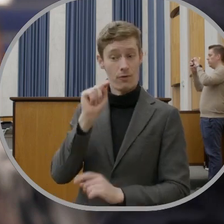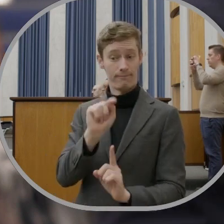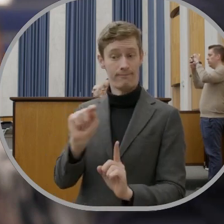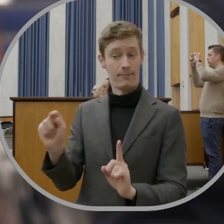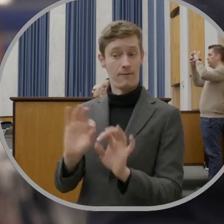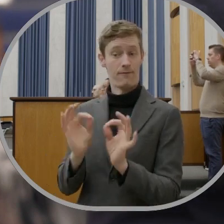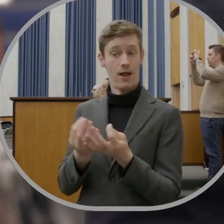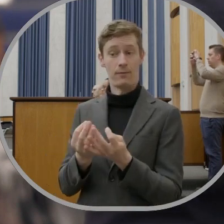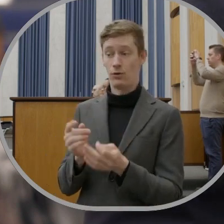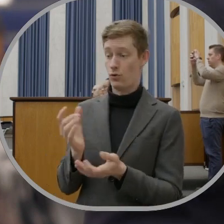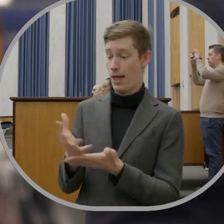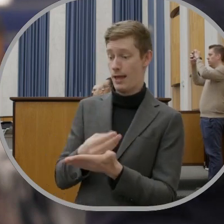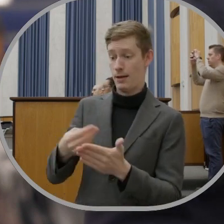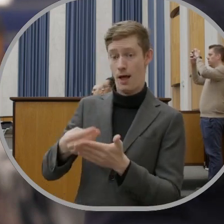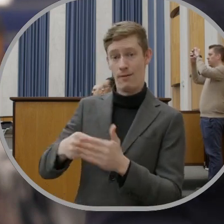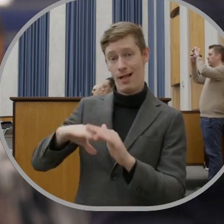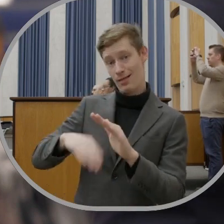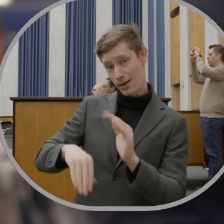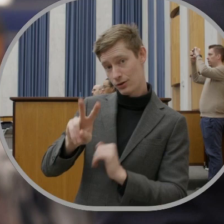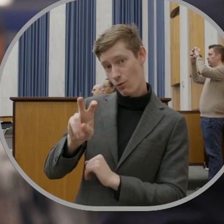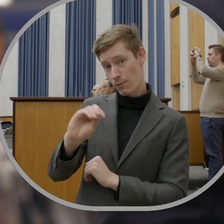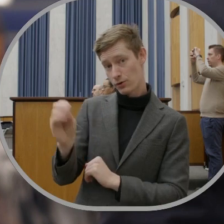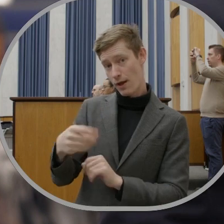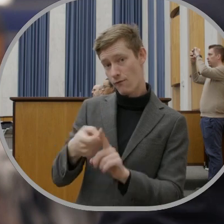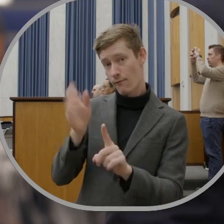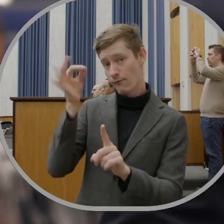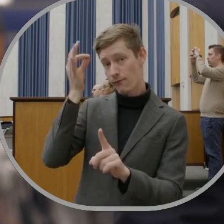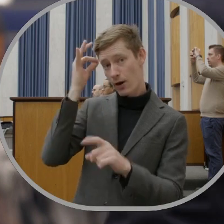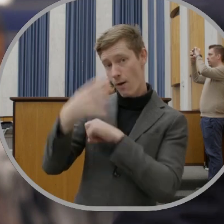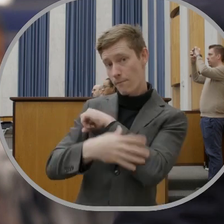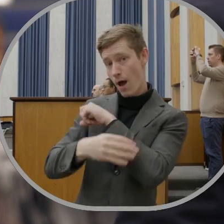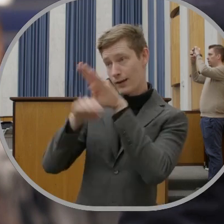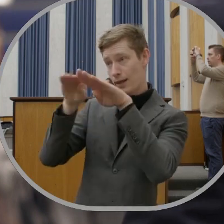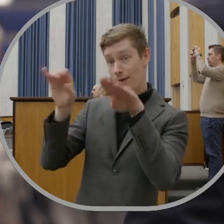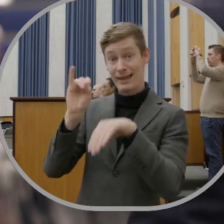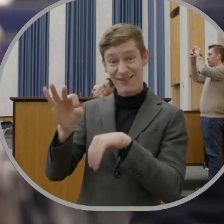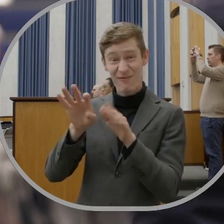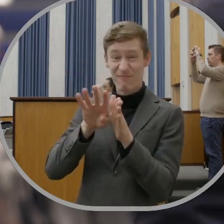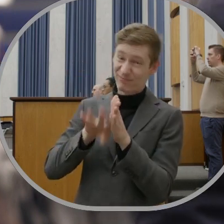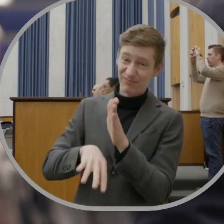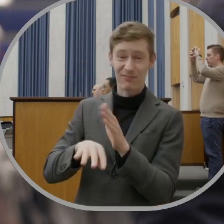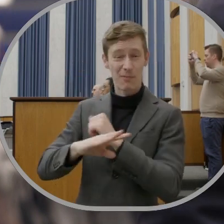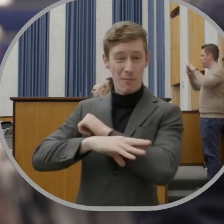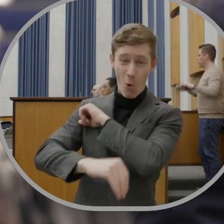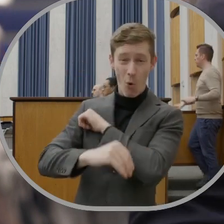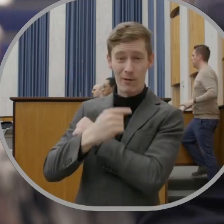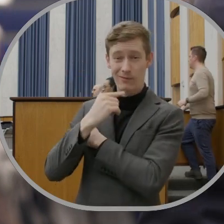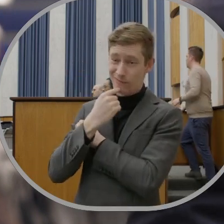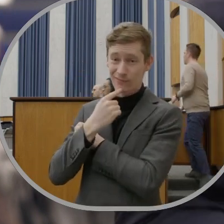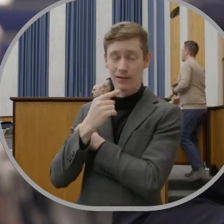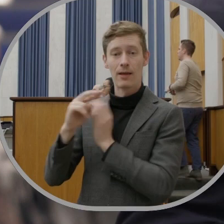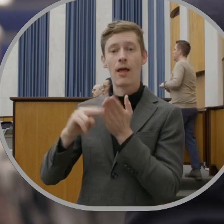incomes under 200% of the federal poverty level, there is just 1 publicly funded early childcare and education slot